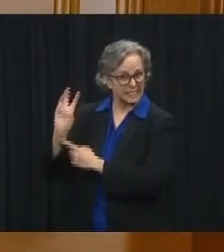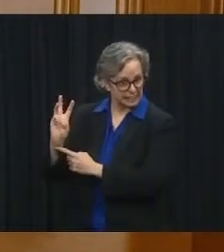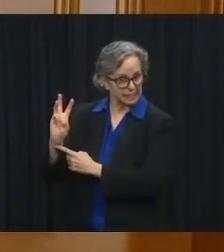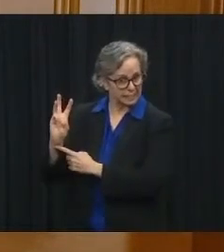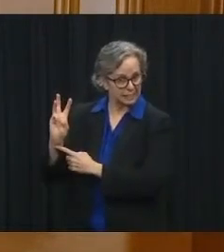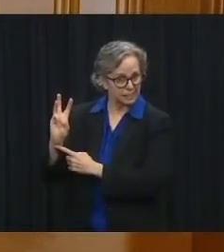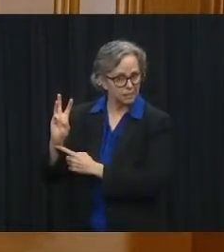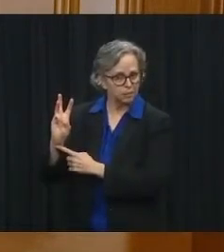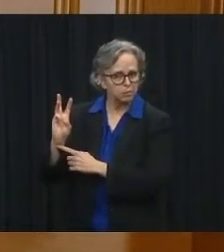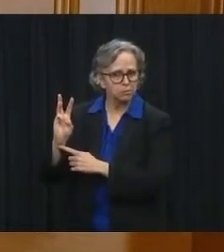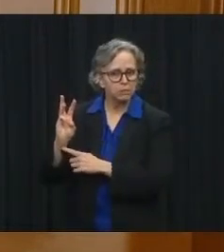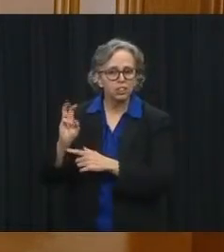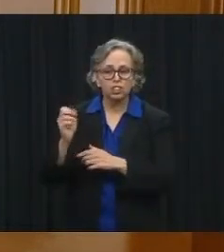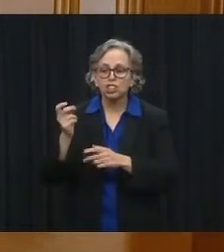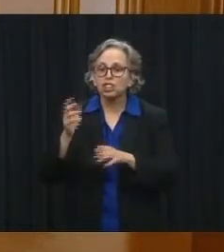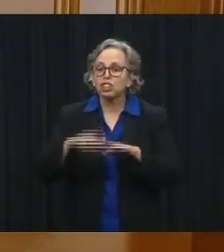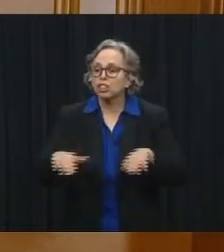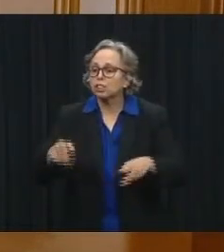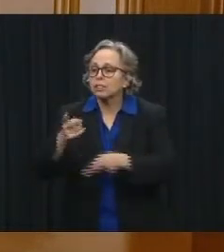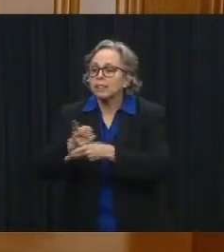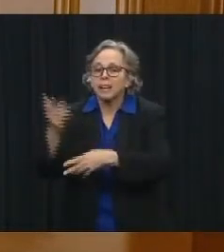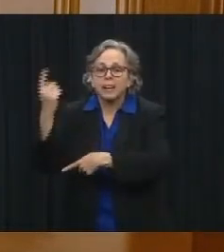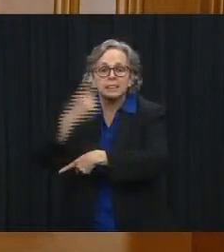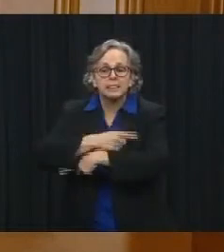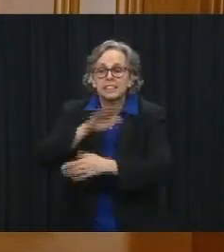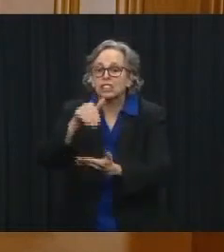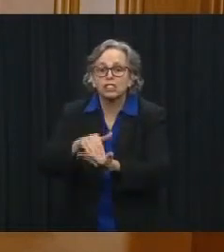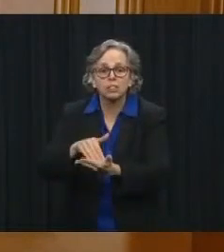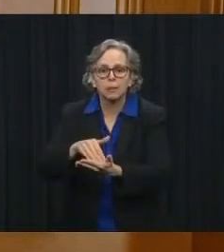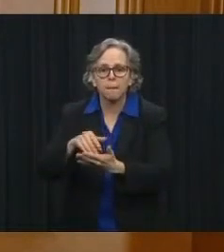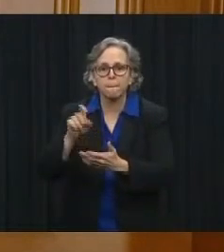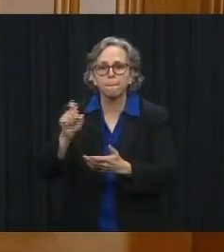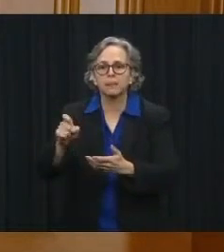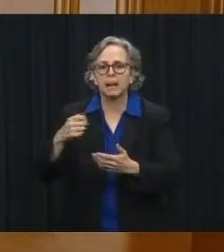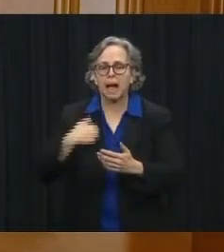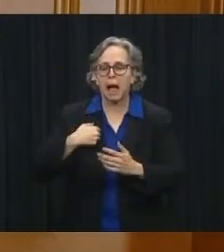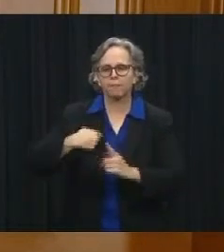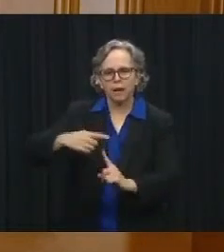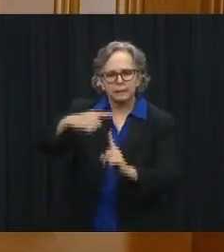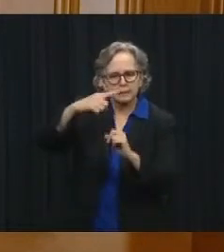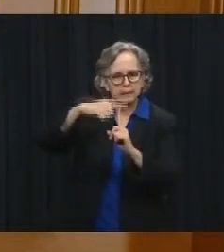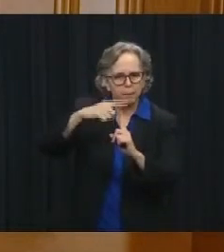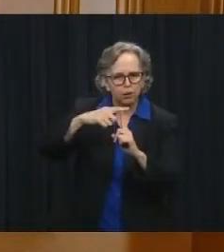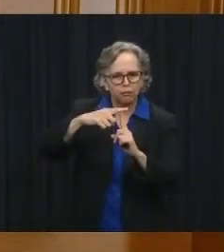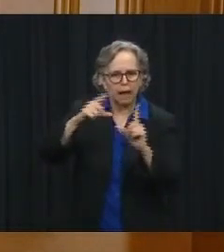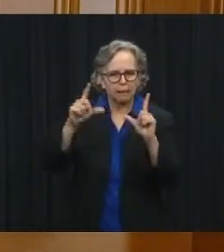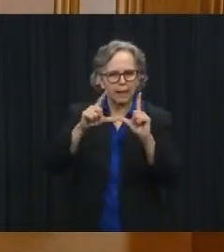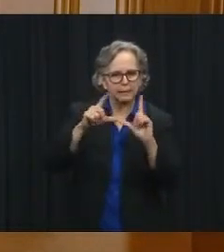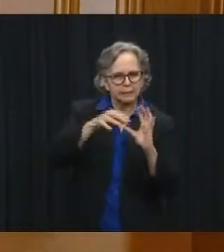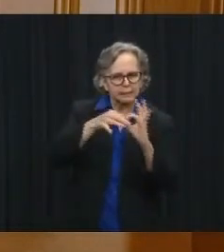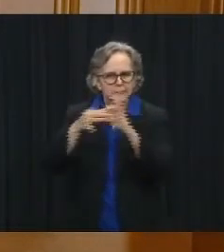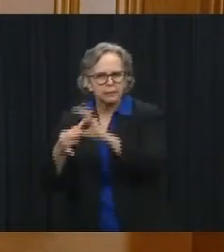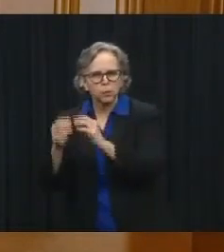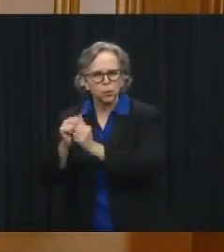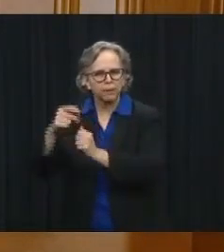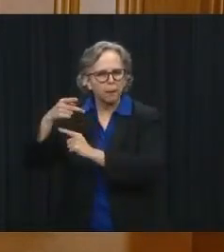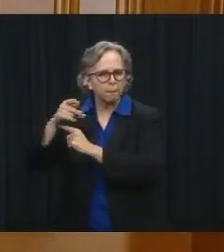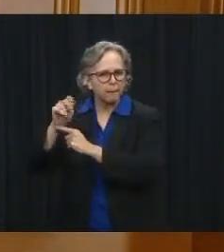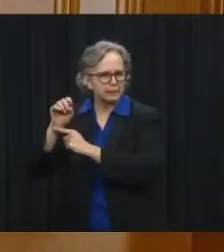care license. And I talked about this yesterday. The big change really is that we